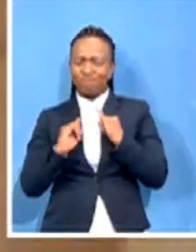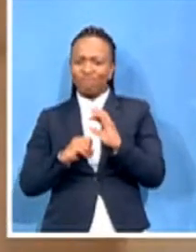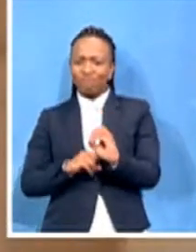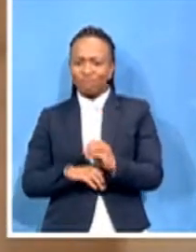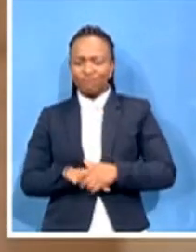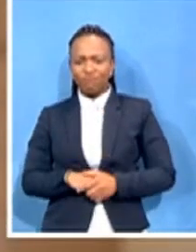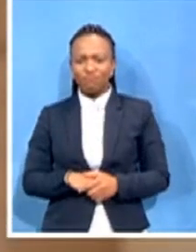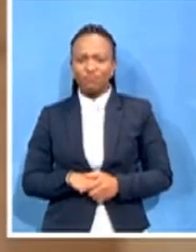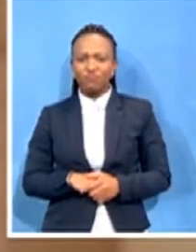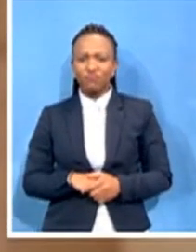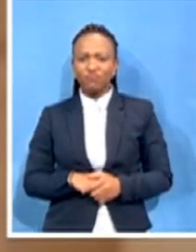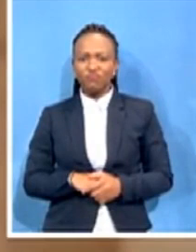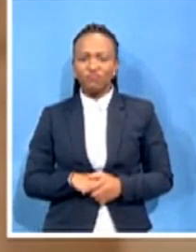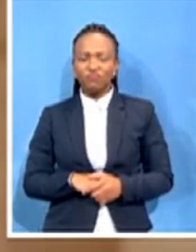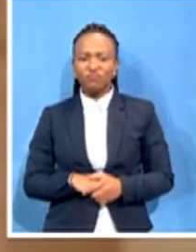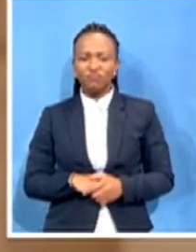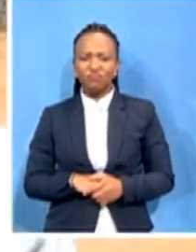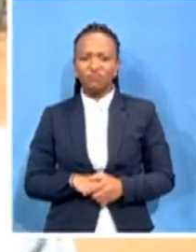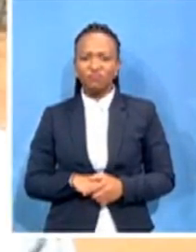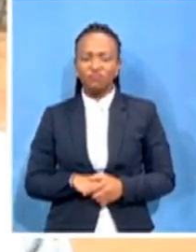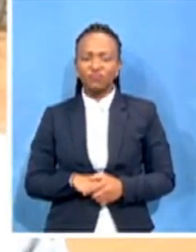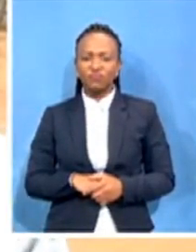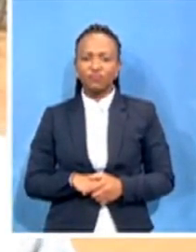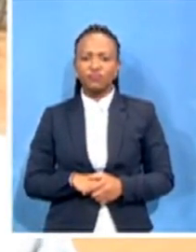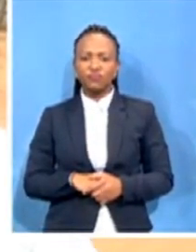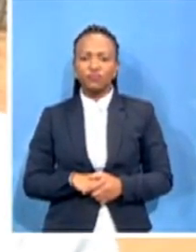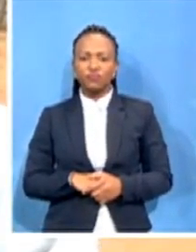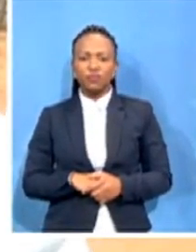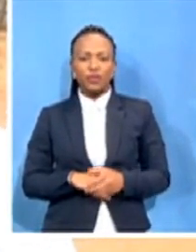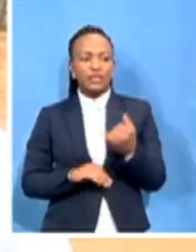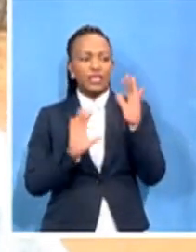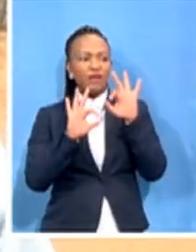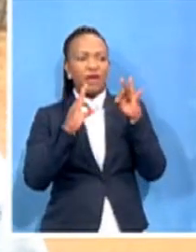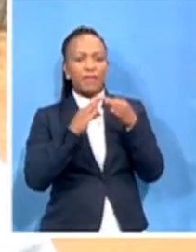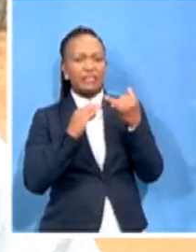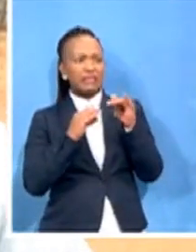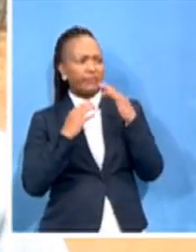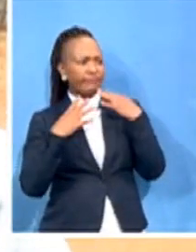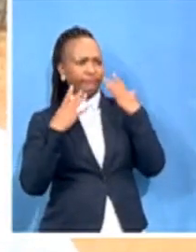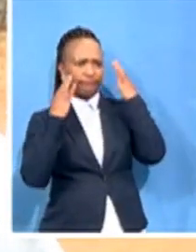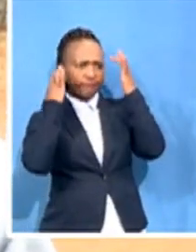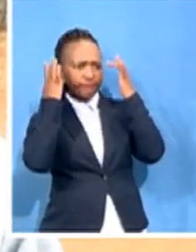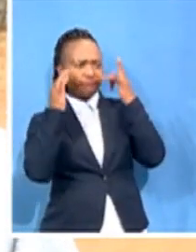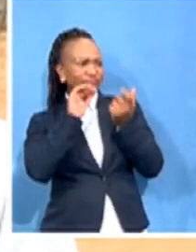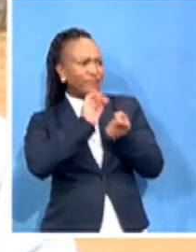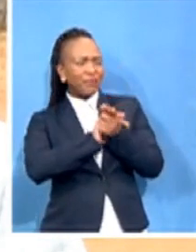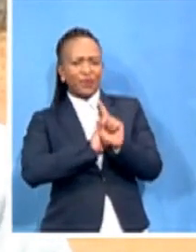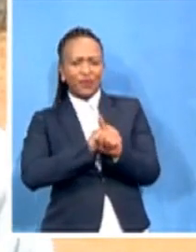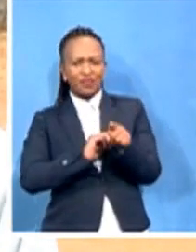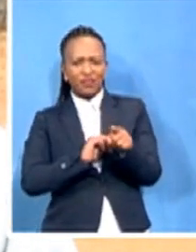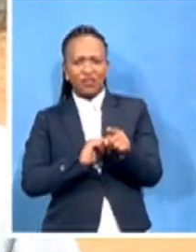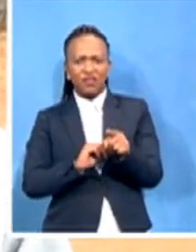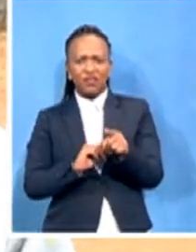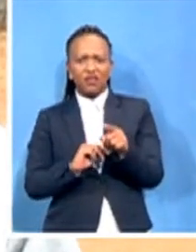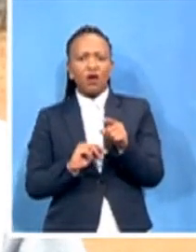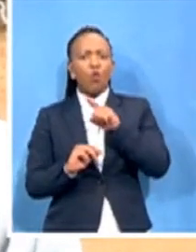The motive still baffles the family and police. We didn't know why did they choose them from all the child, because there was a lot of child there